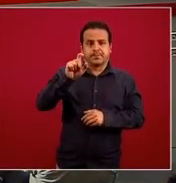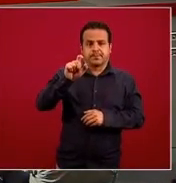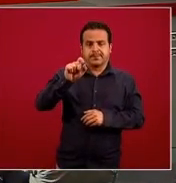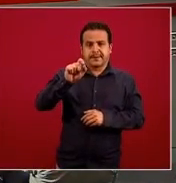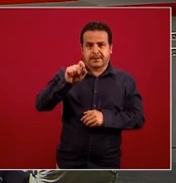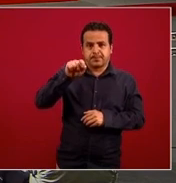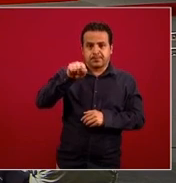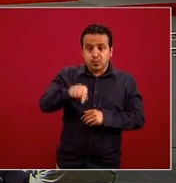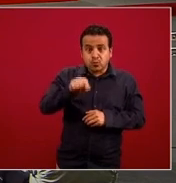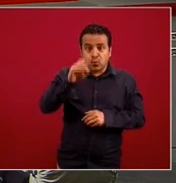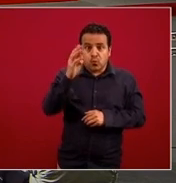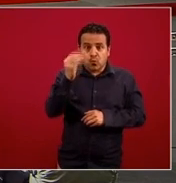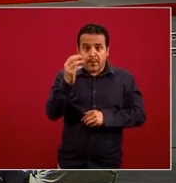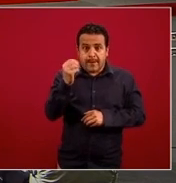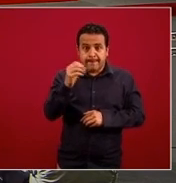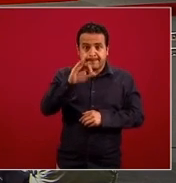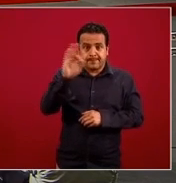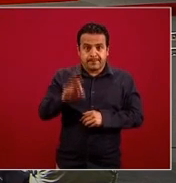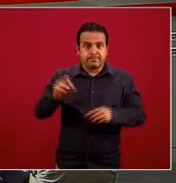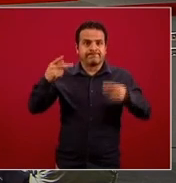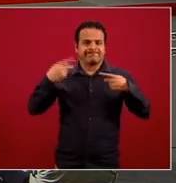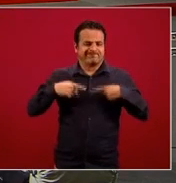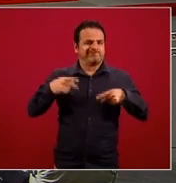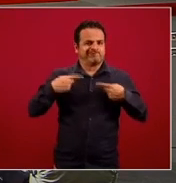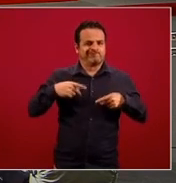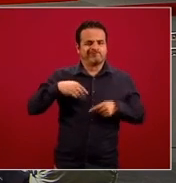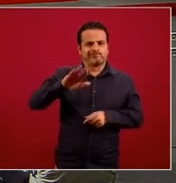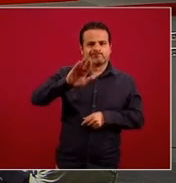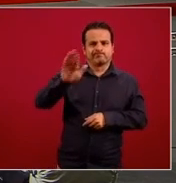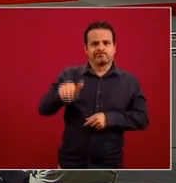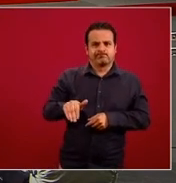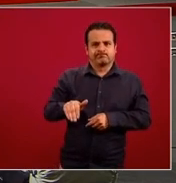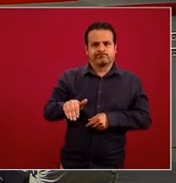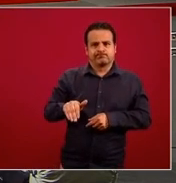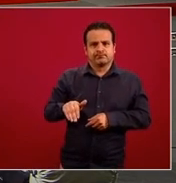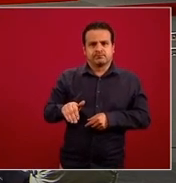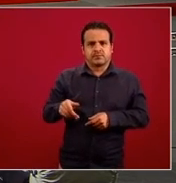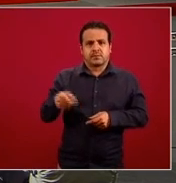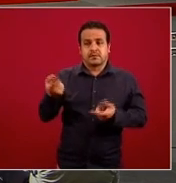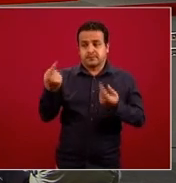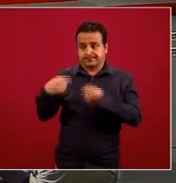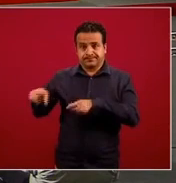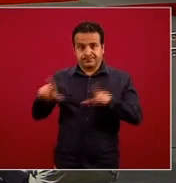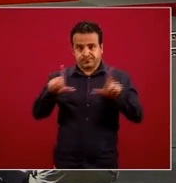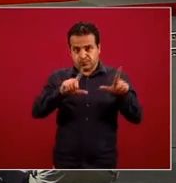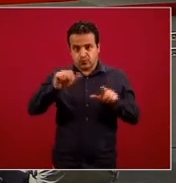great widening of the gap that divides both of us.